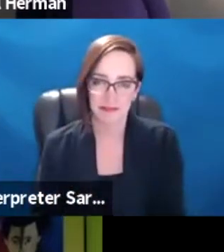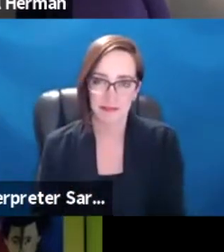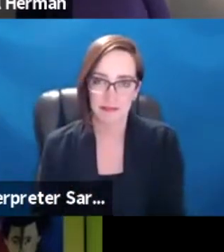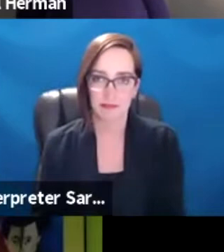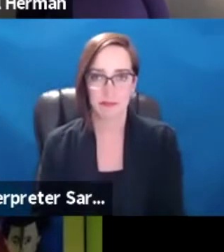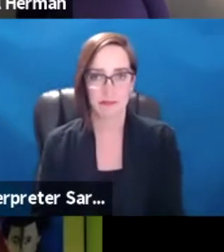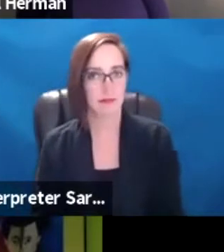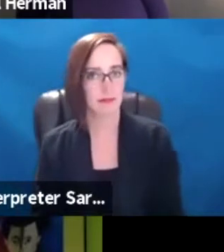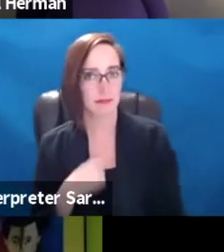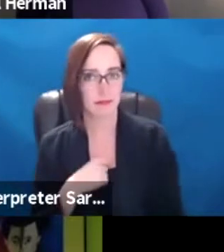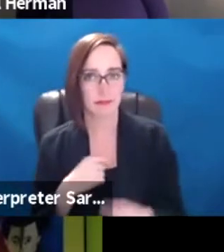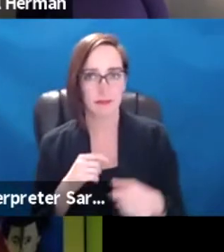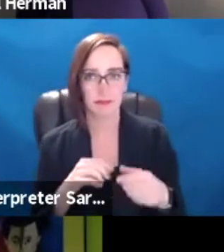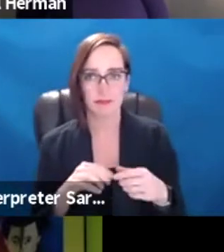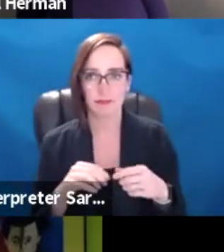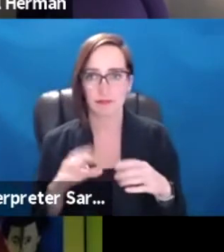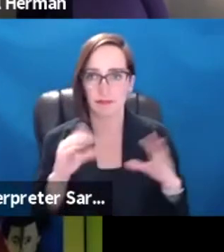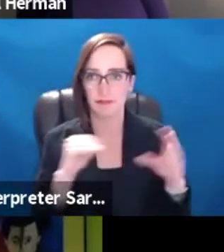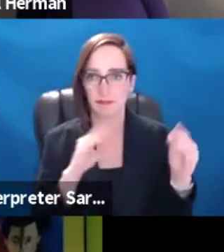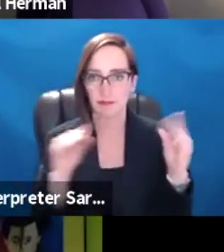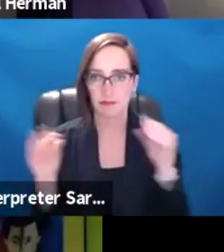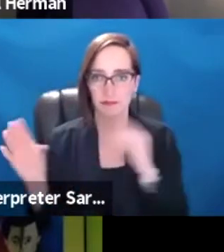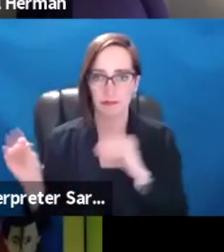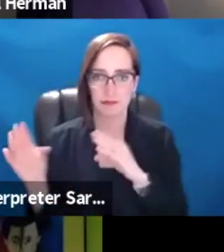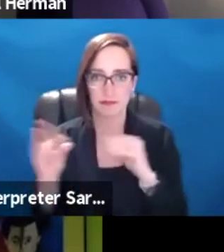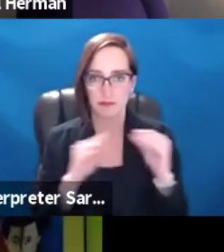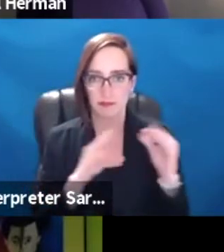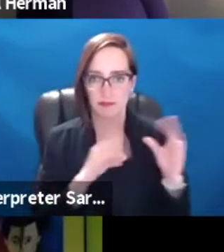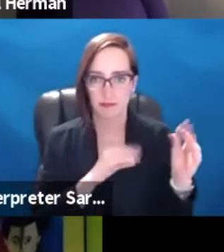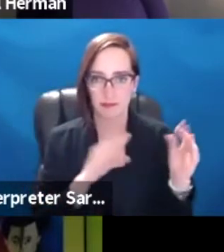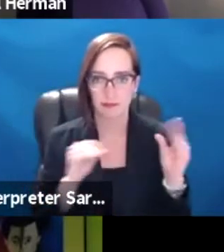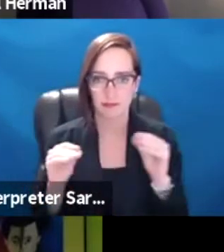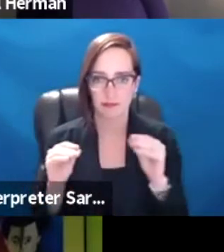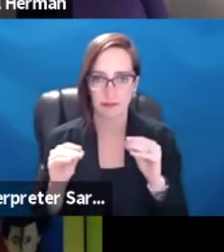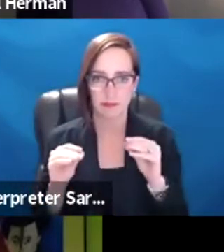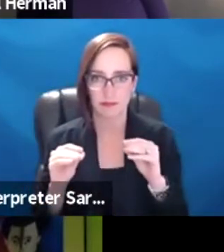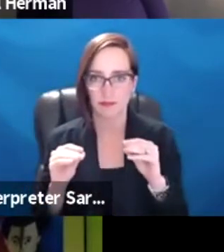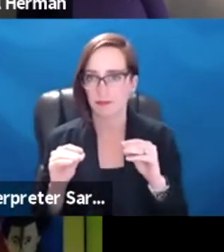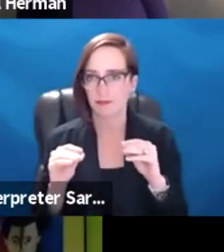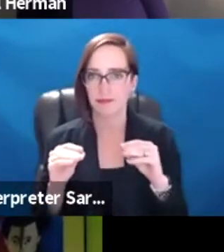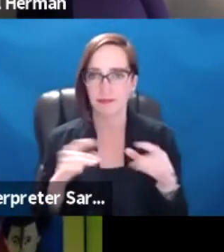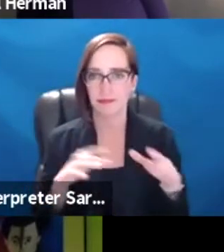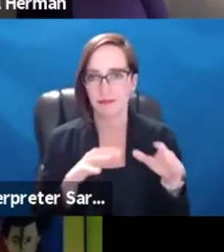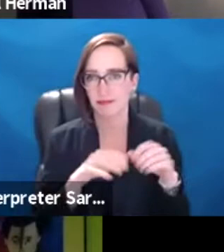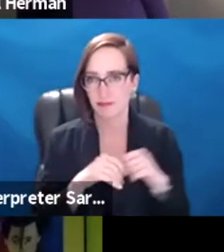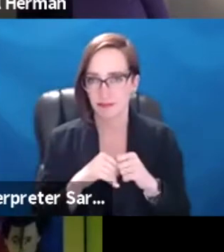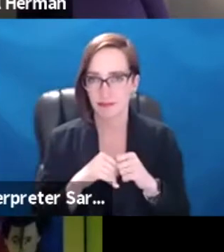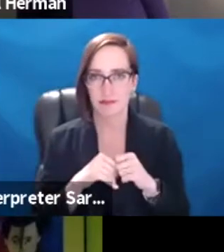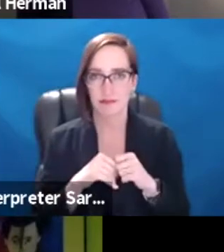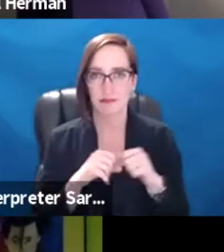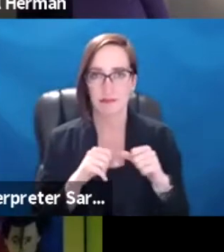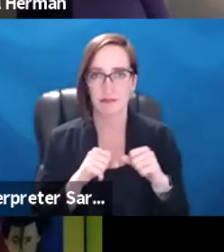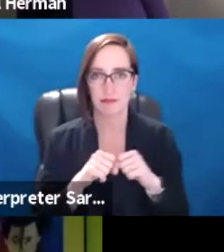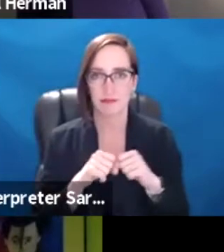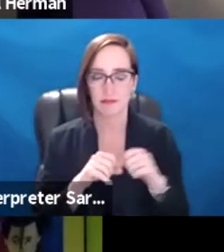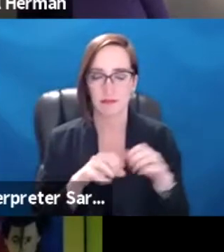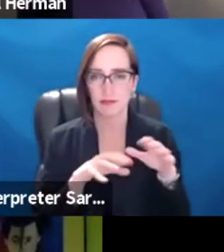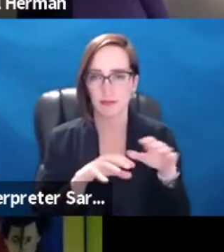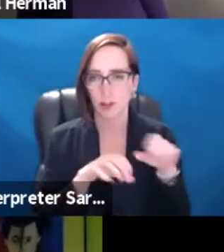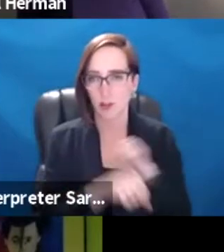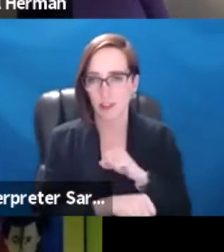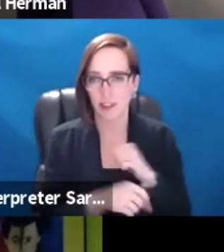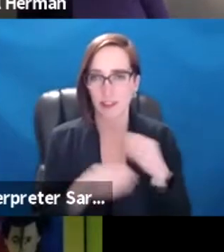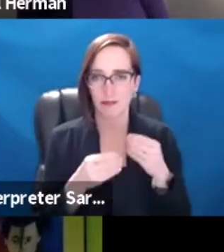I'm grieving I am African-American grieving soldiers. The loss of community, The loss of grieving community. motherhood, loss of sadness,